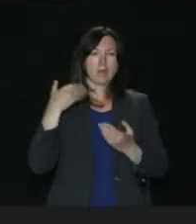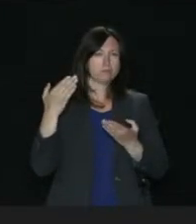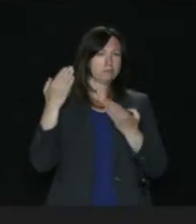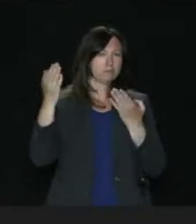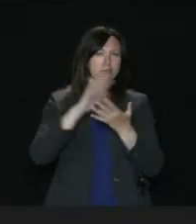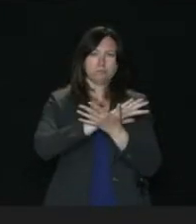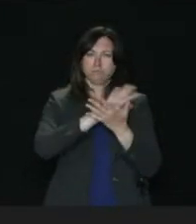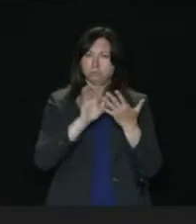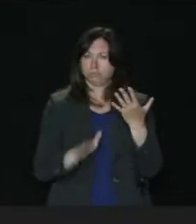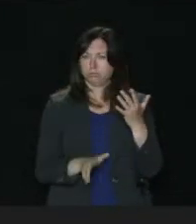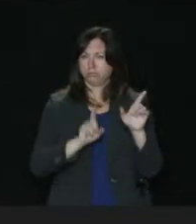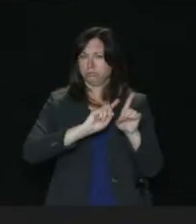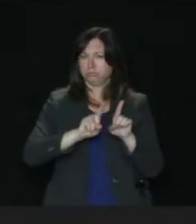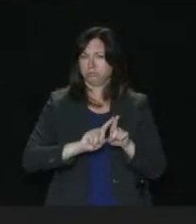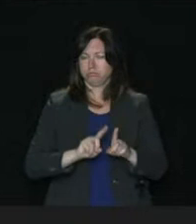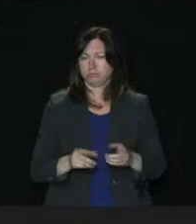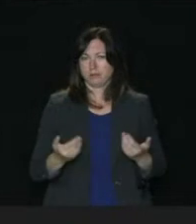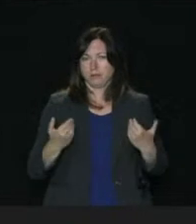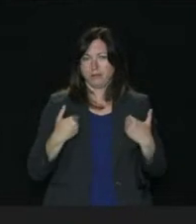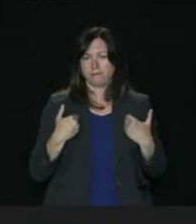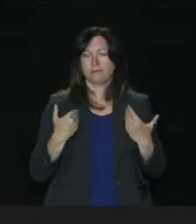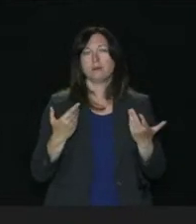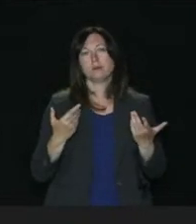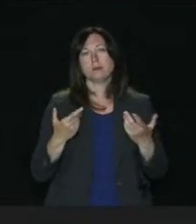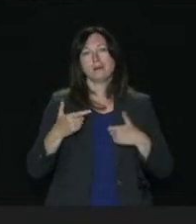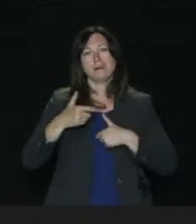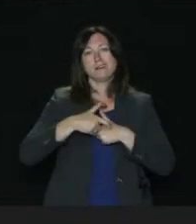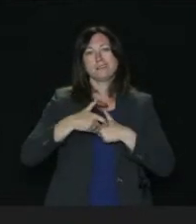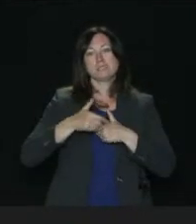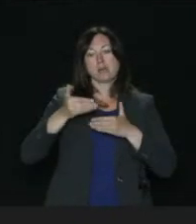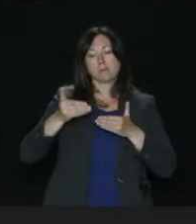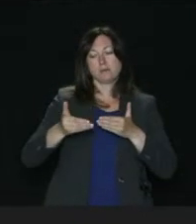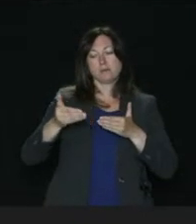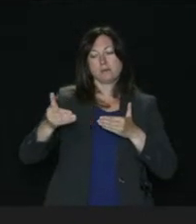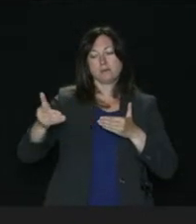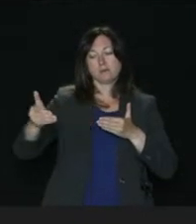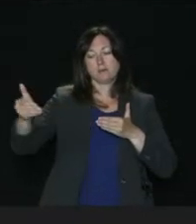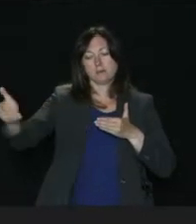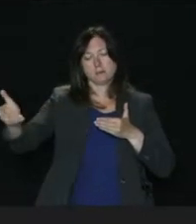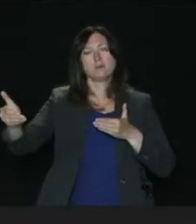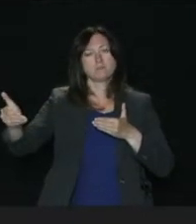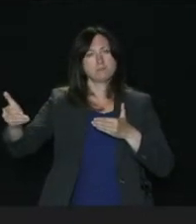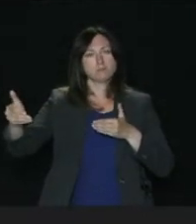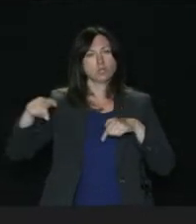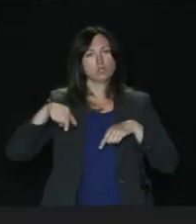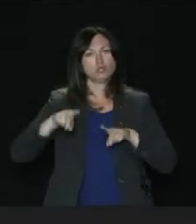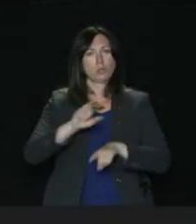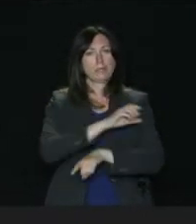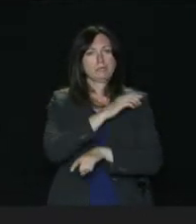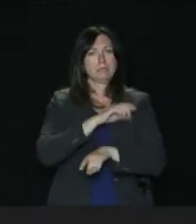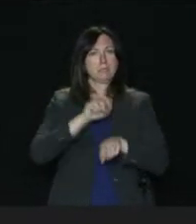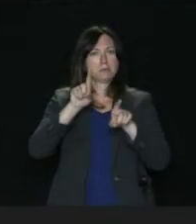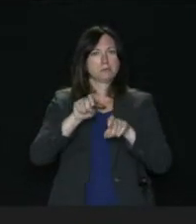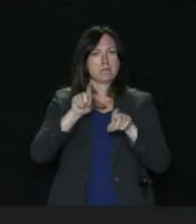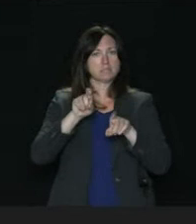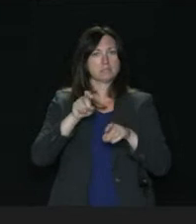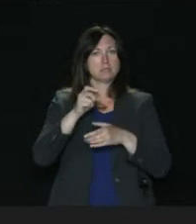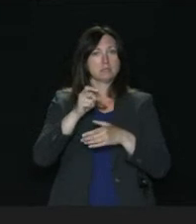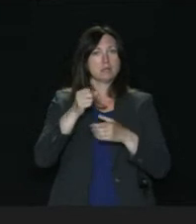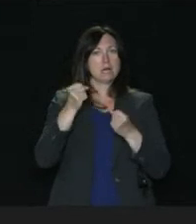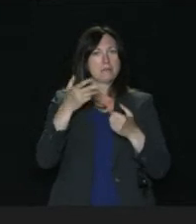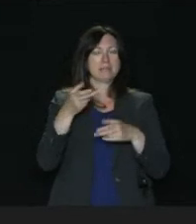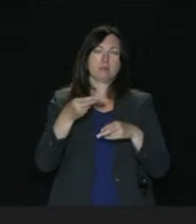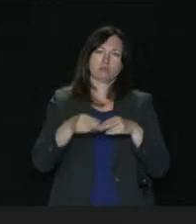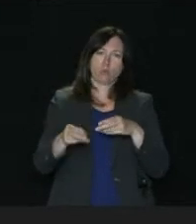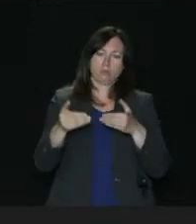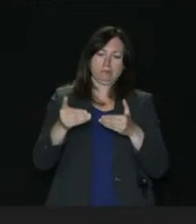recommendations. Obviously, different intervals were looked at during clinical trials, and many of them were quite short. And then we had to rely